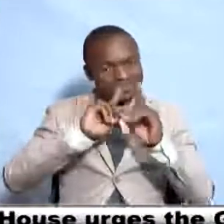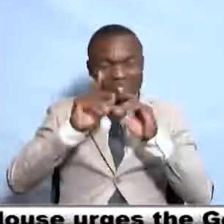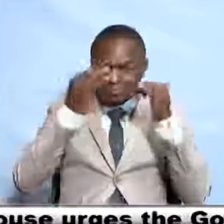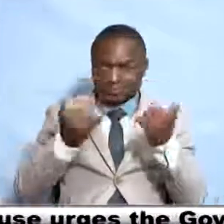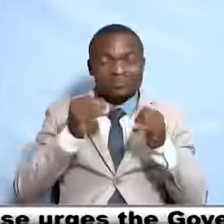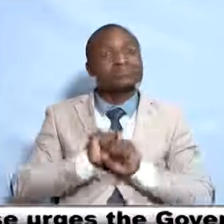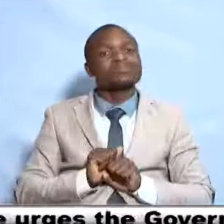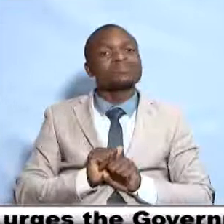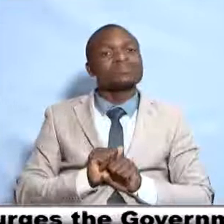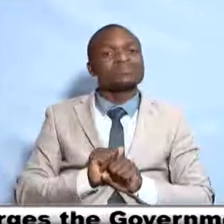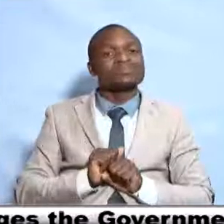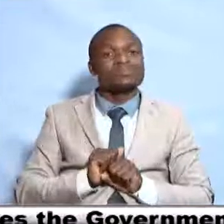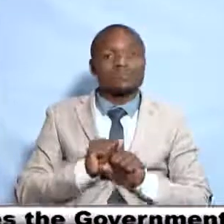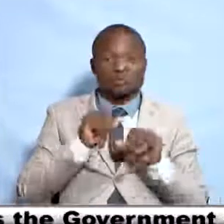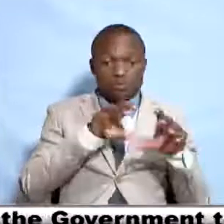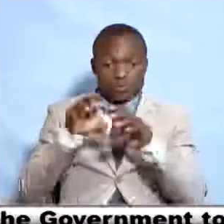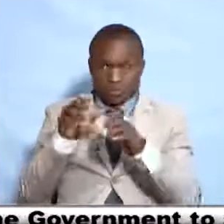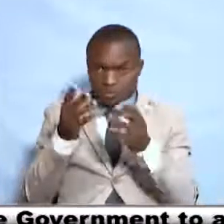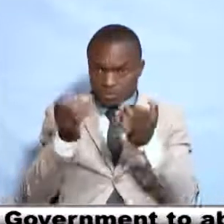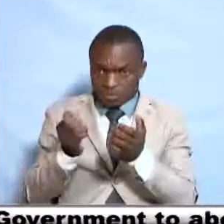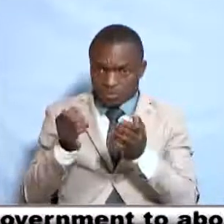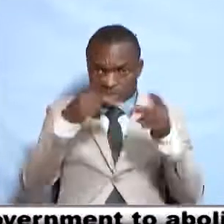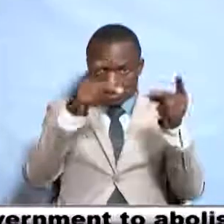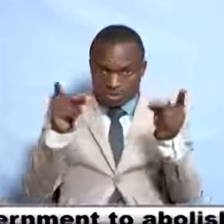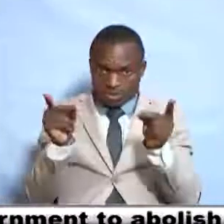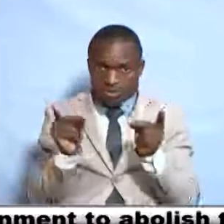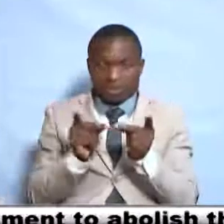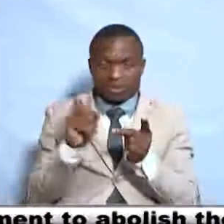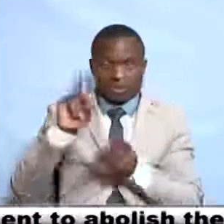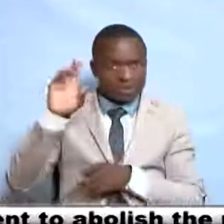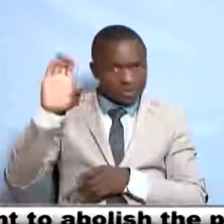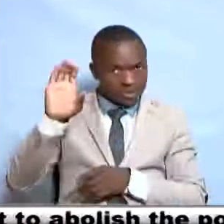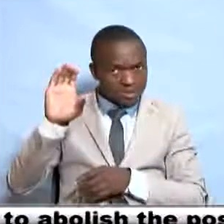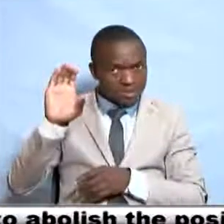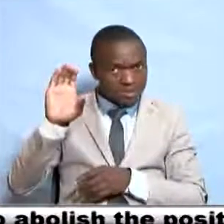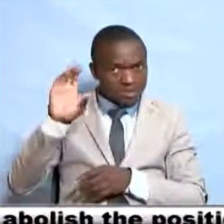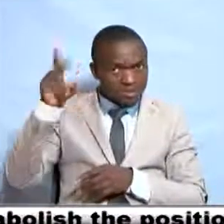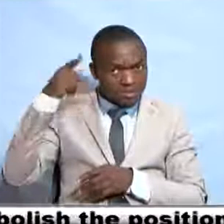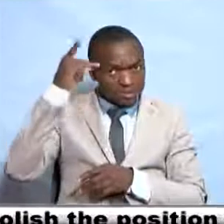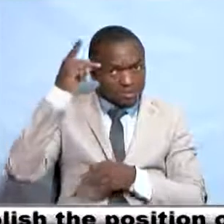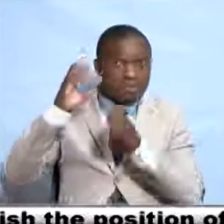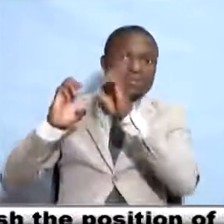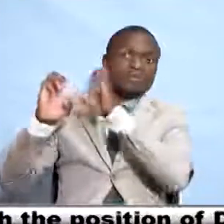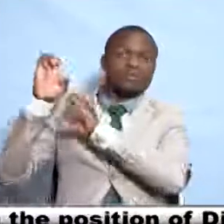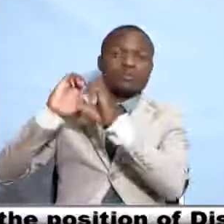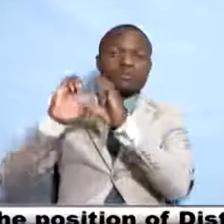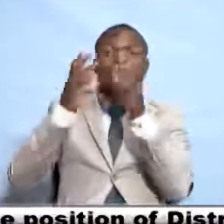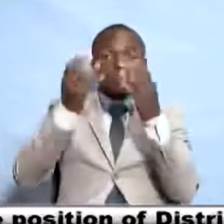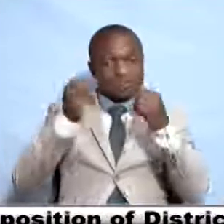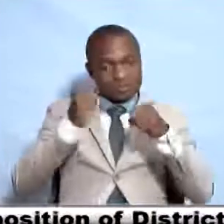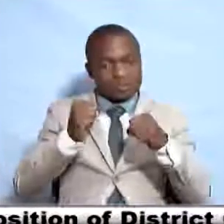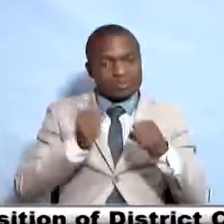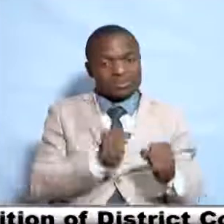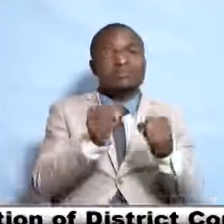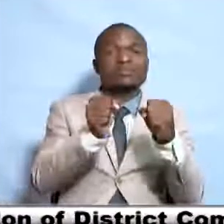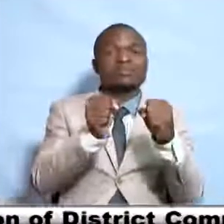is, do we want the position of DC to remain for political expedience, or we want to strengthen the systems